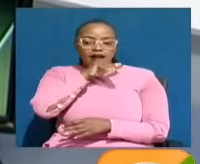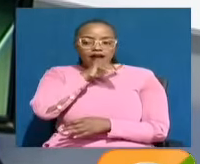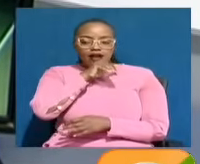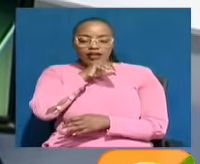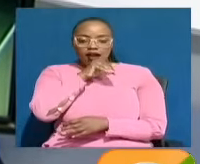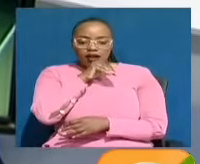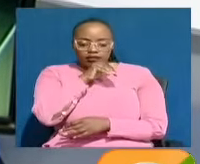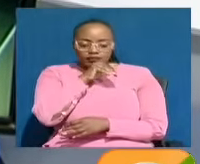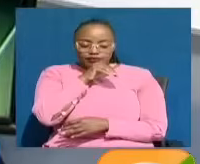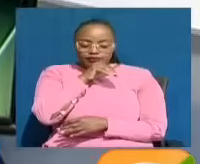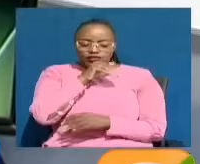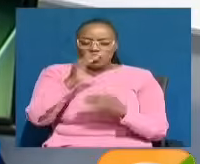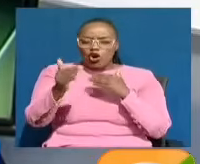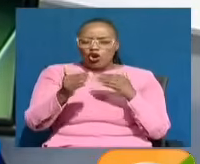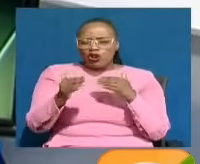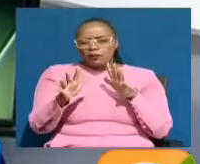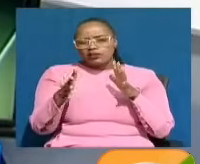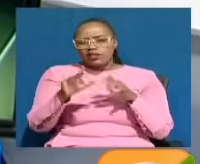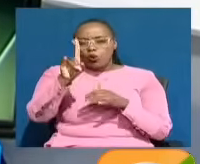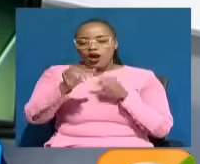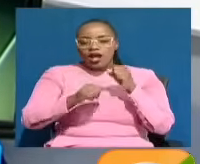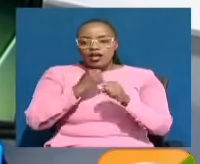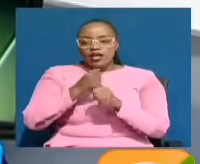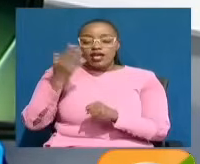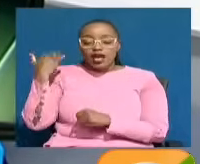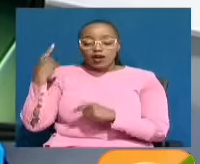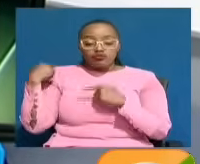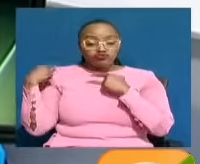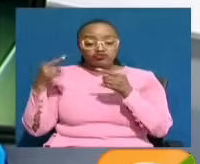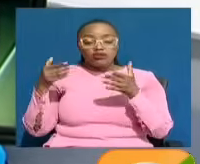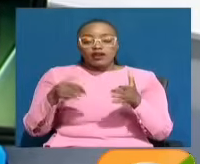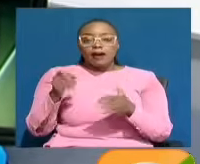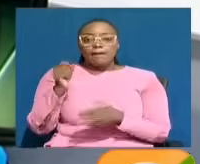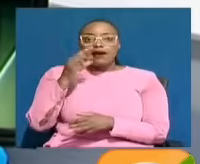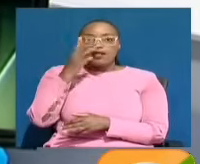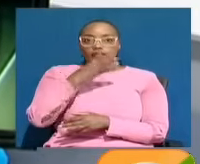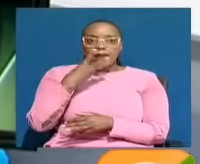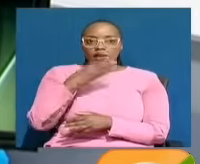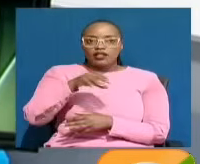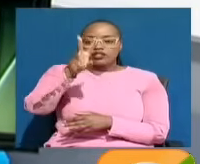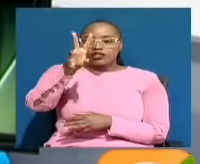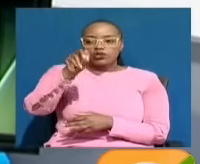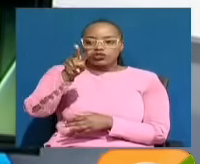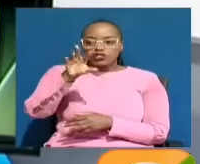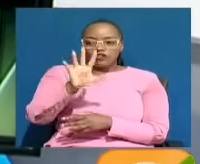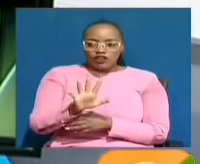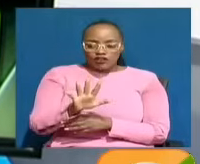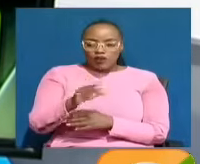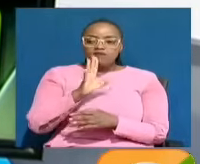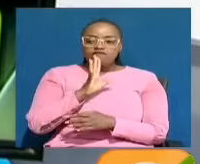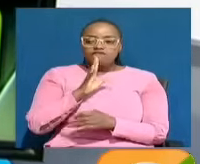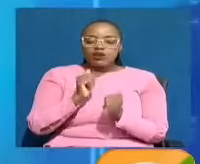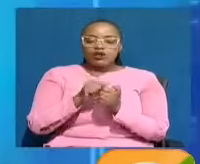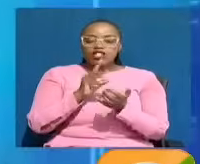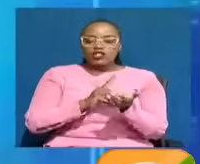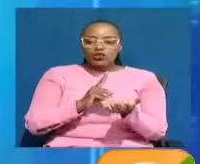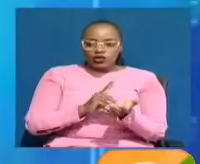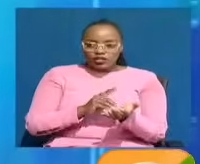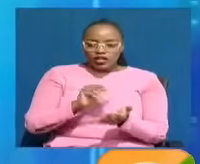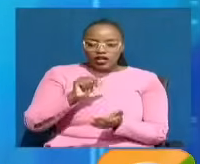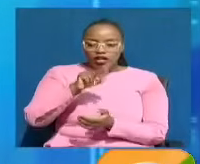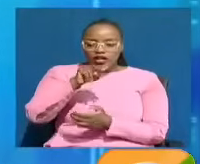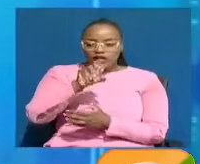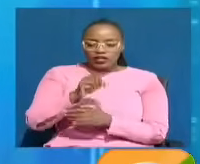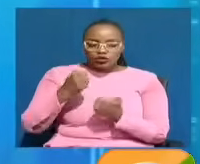Odinga, almost about a year ago now, in March of 2025. And we're speaking with Dr. Agnes Zani, who chairs